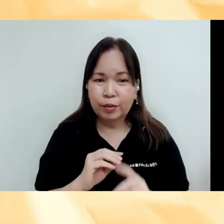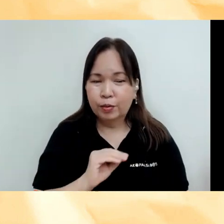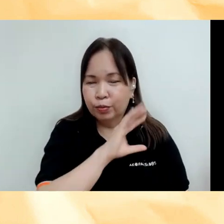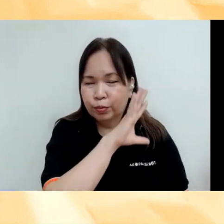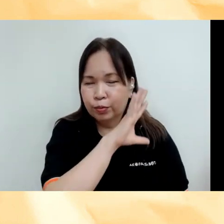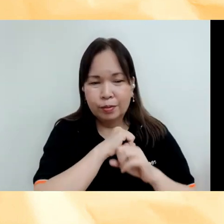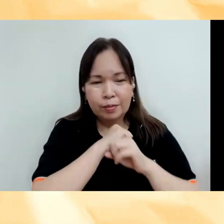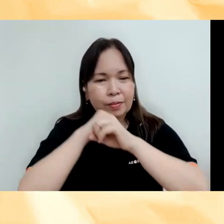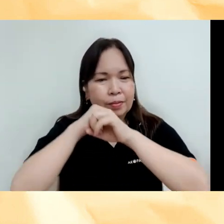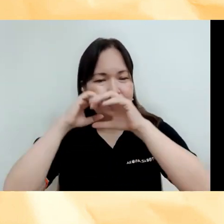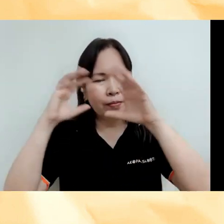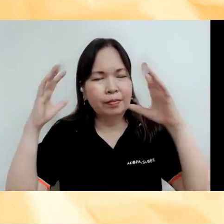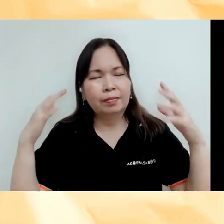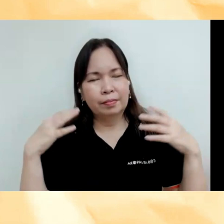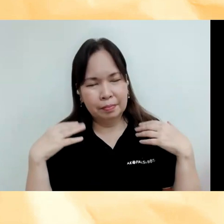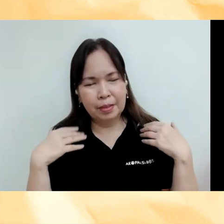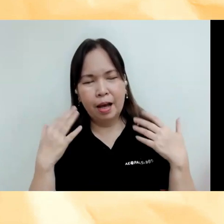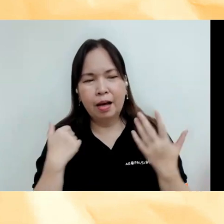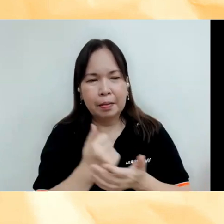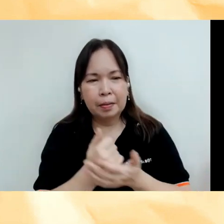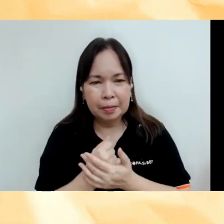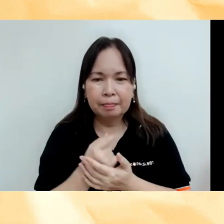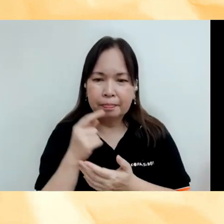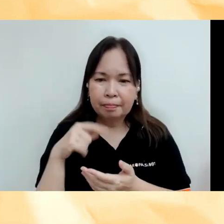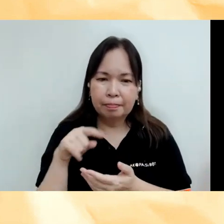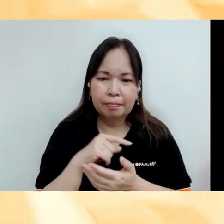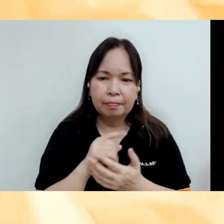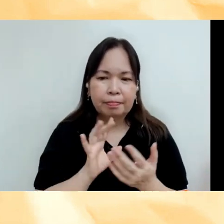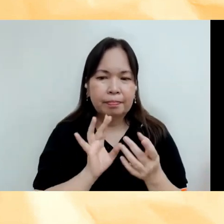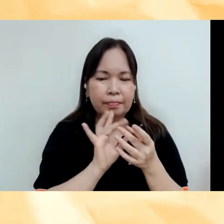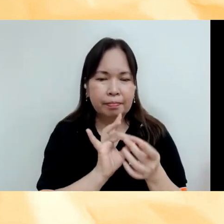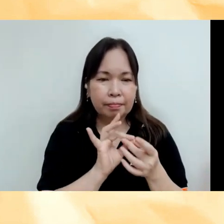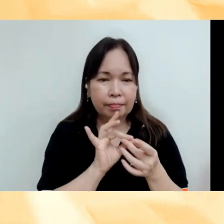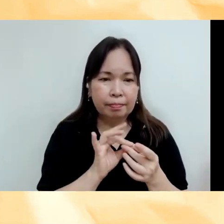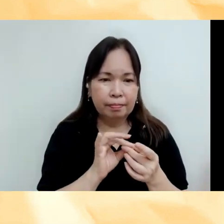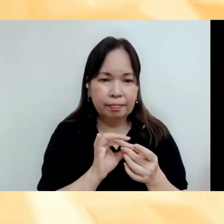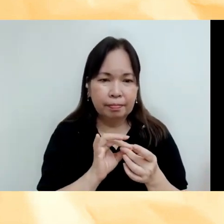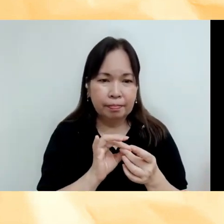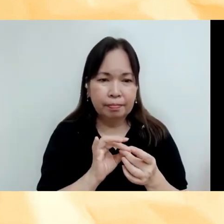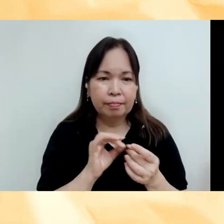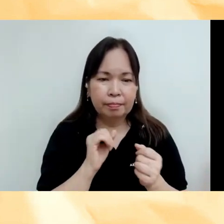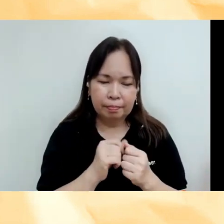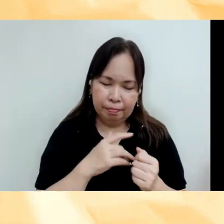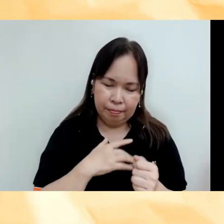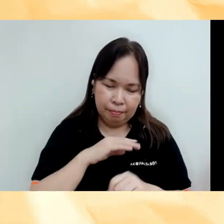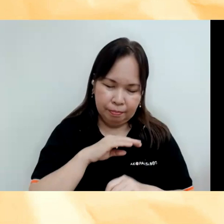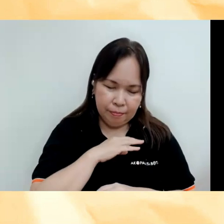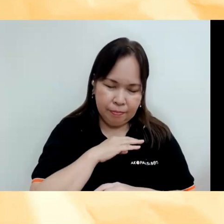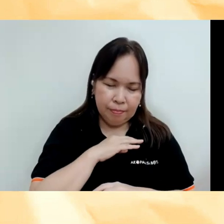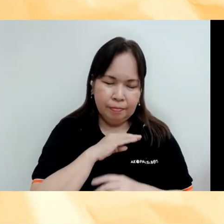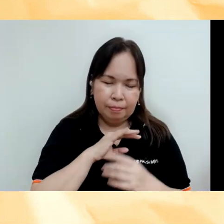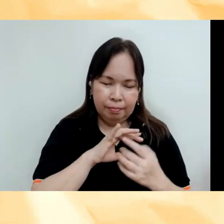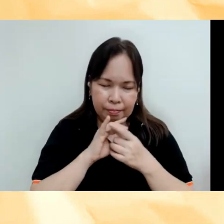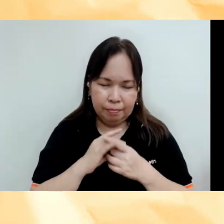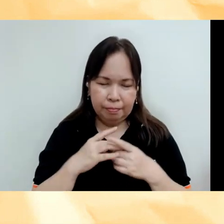visualization to help us all connect with our safety, our sense of calm